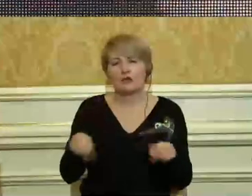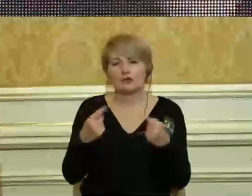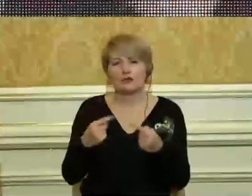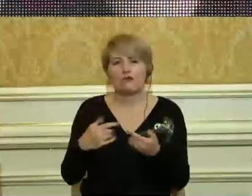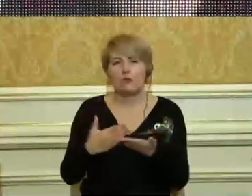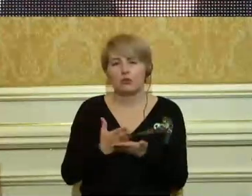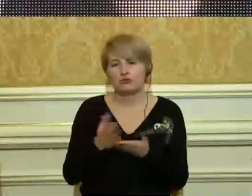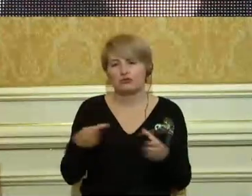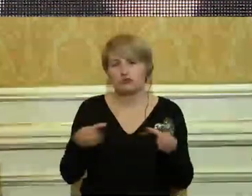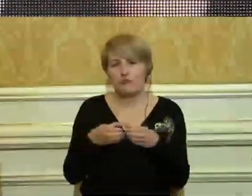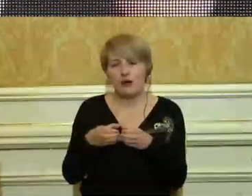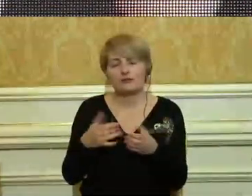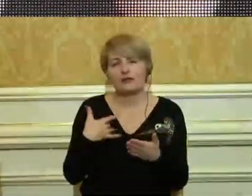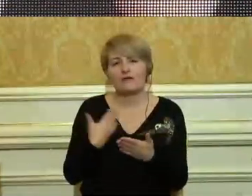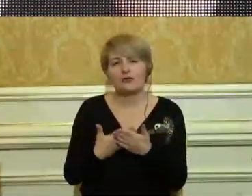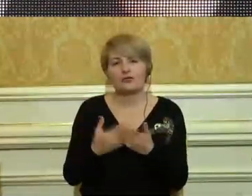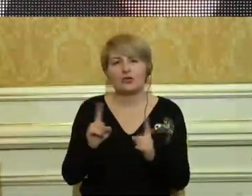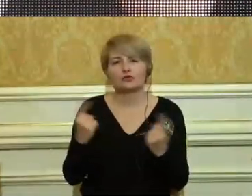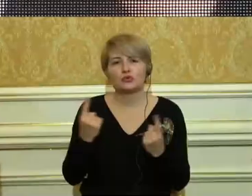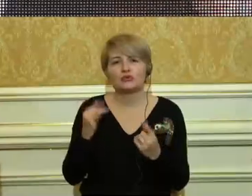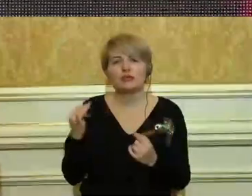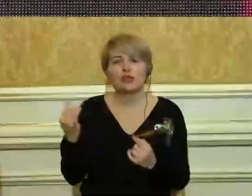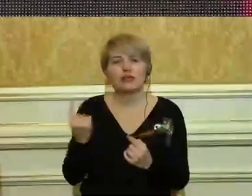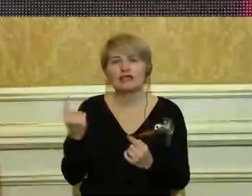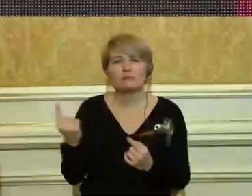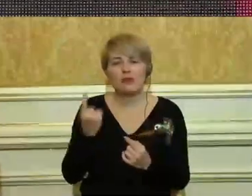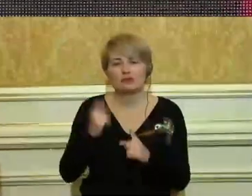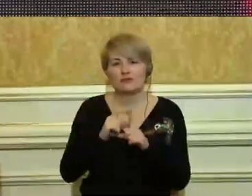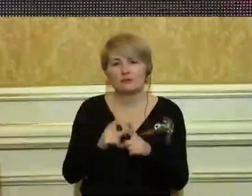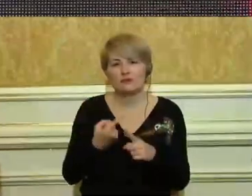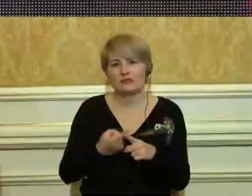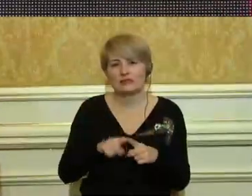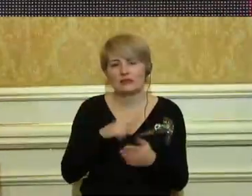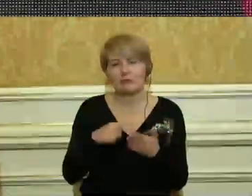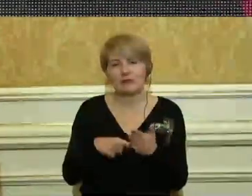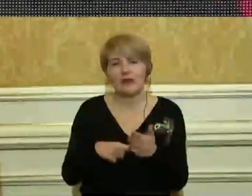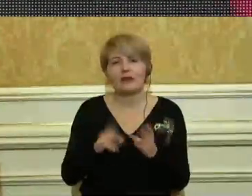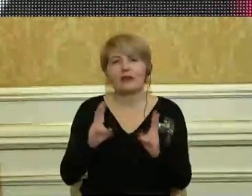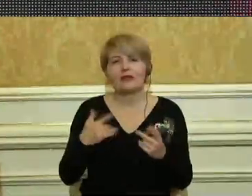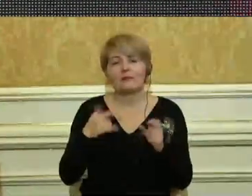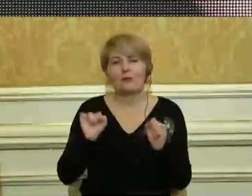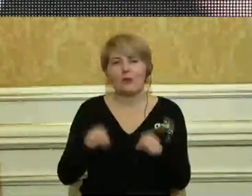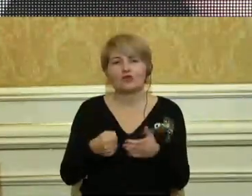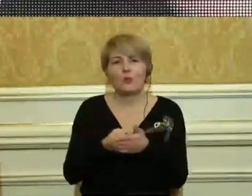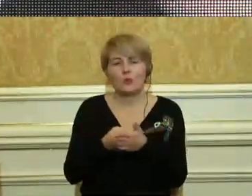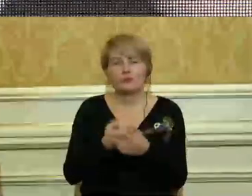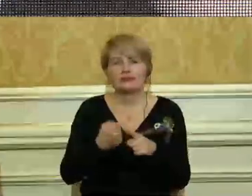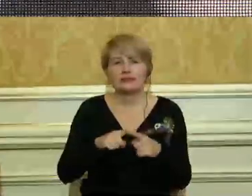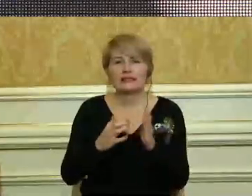first answers to the question of how we can break this glass ceiling and how can women become more